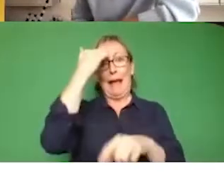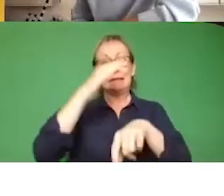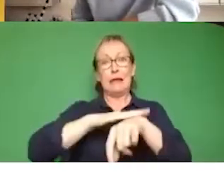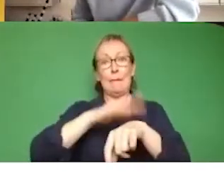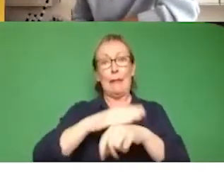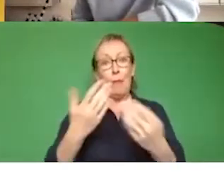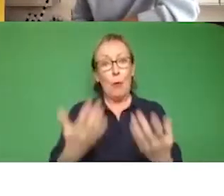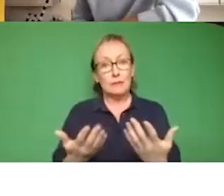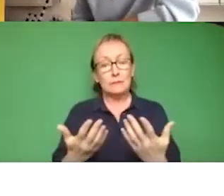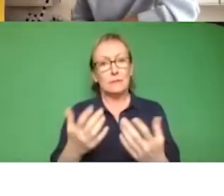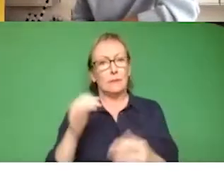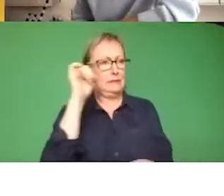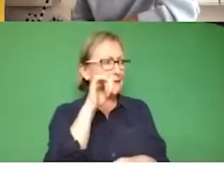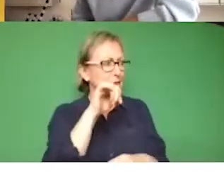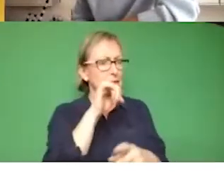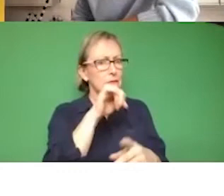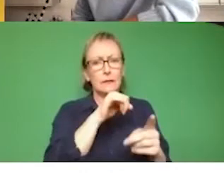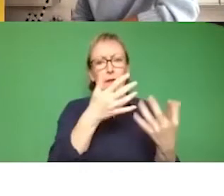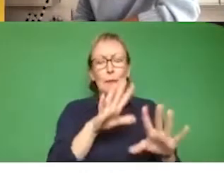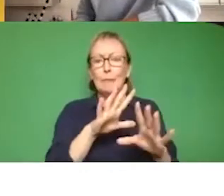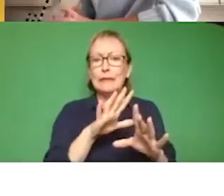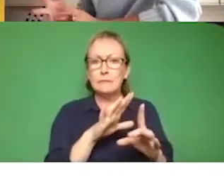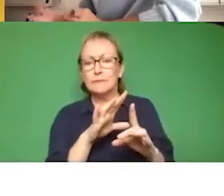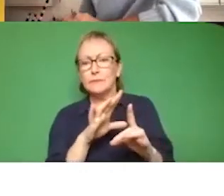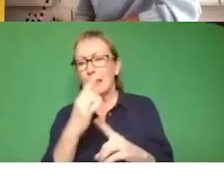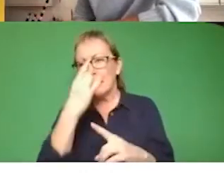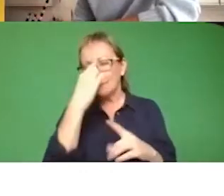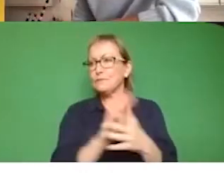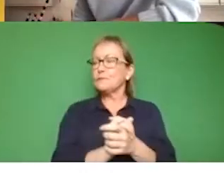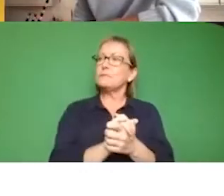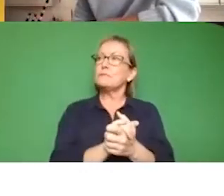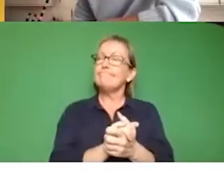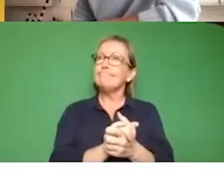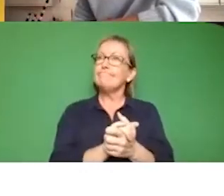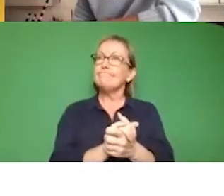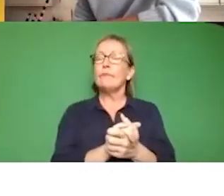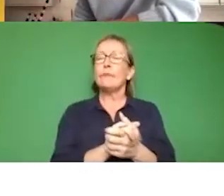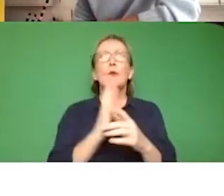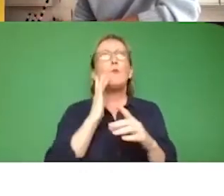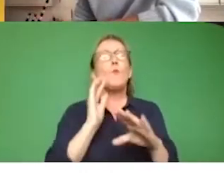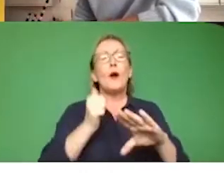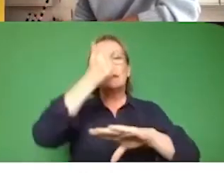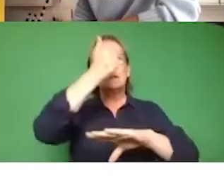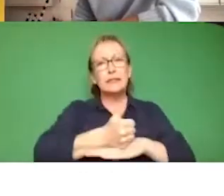Yes, we are, very much so. And it's been I think when we set it up in